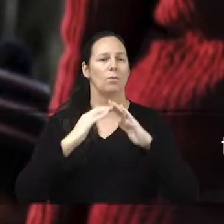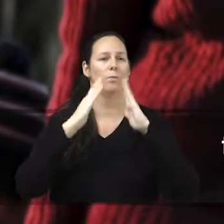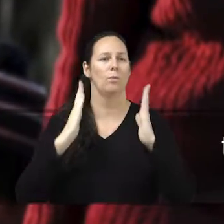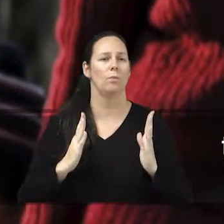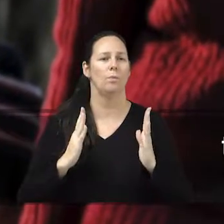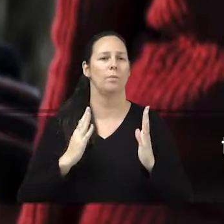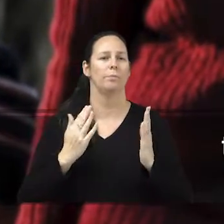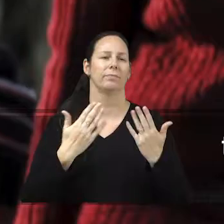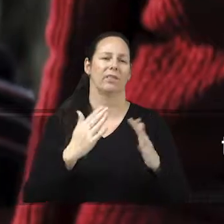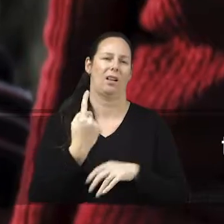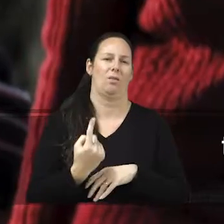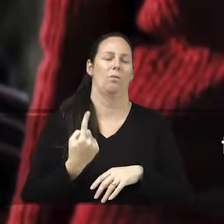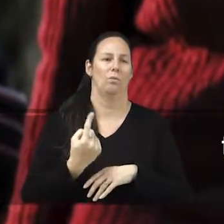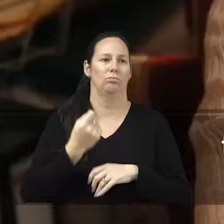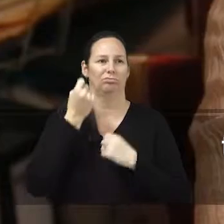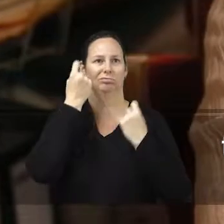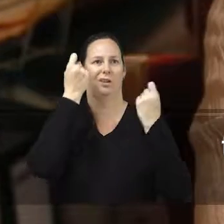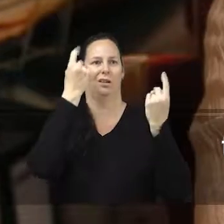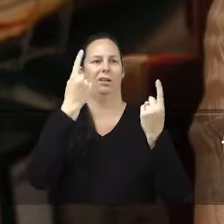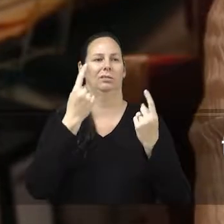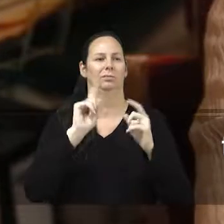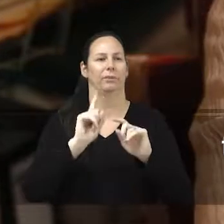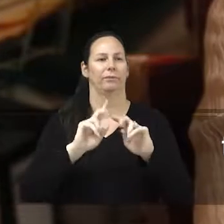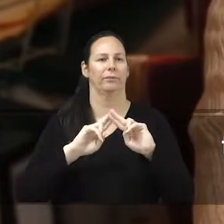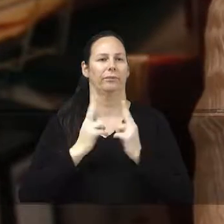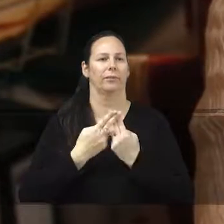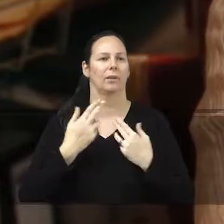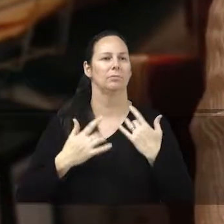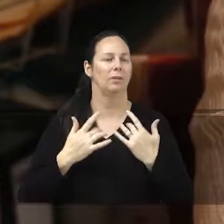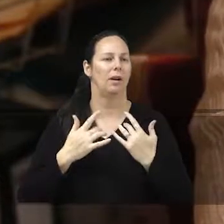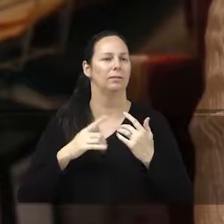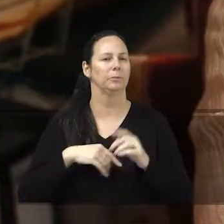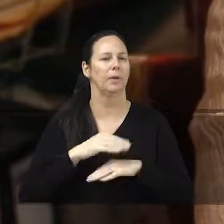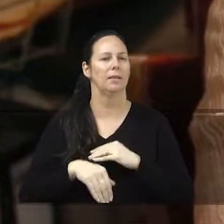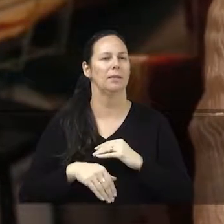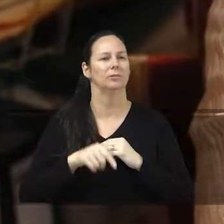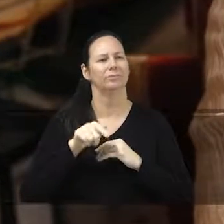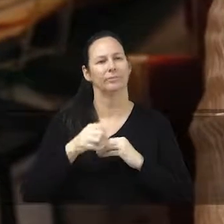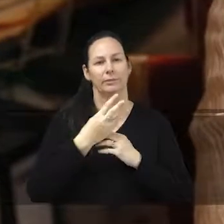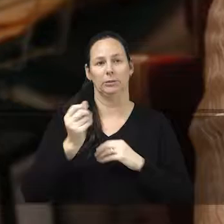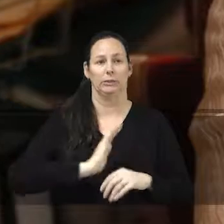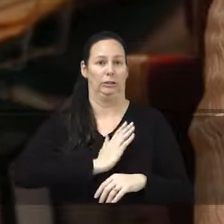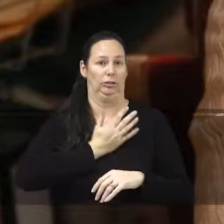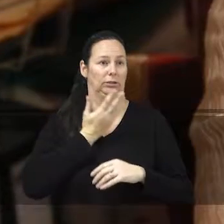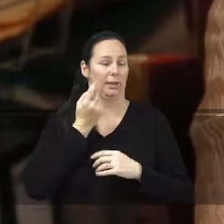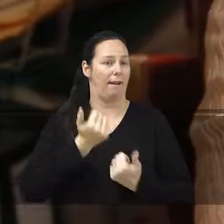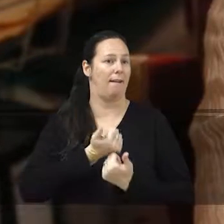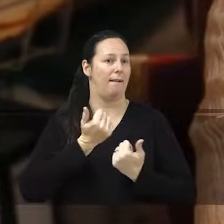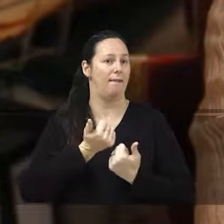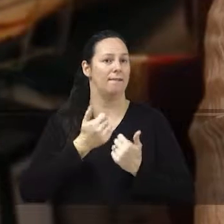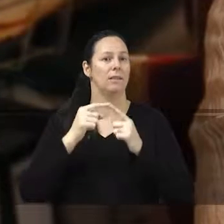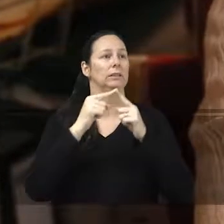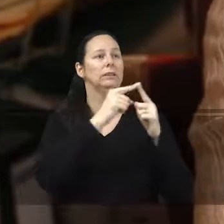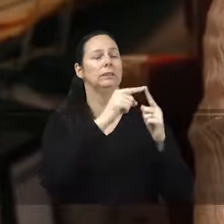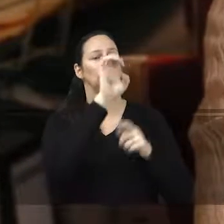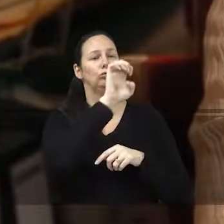to realise what family life is actually about. Mm. And some of that, interestingly enough, from Eastern